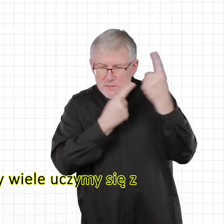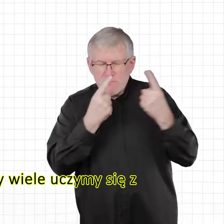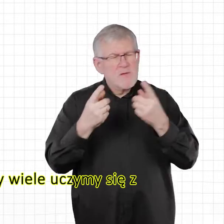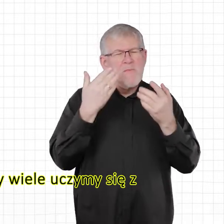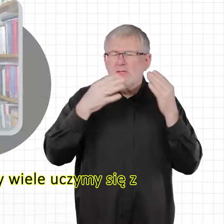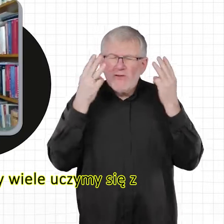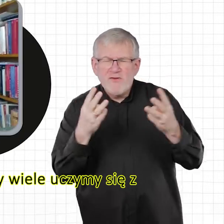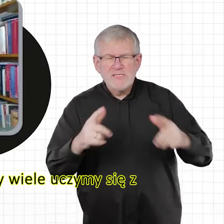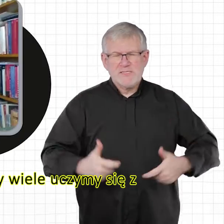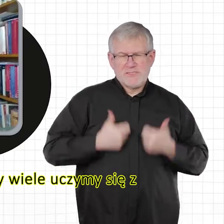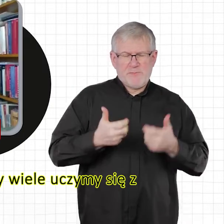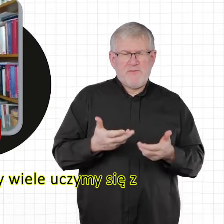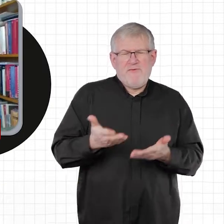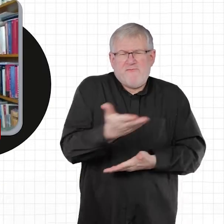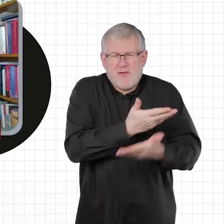partnerships.